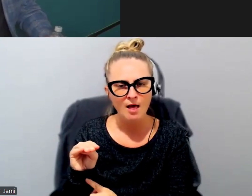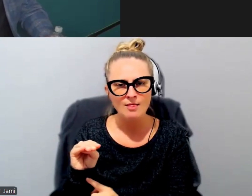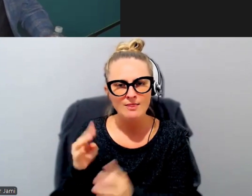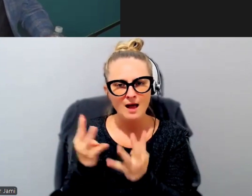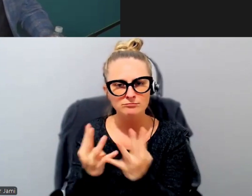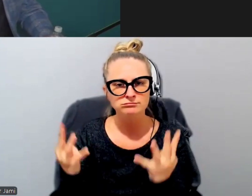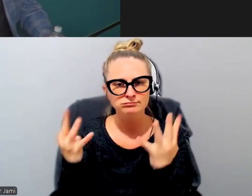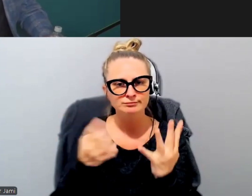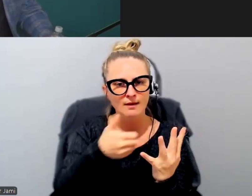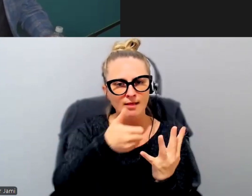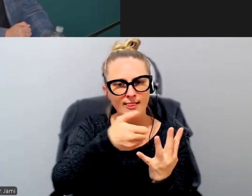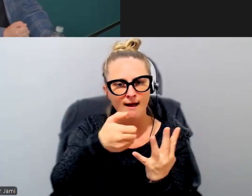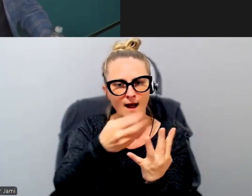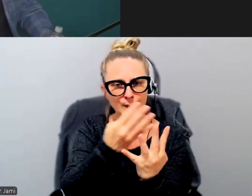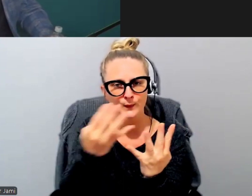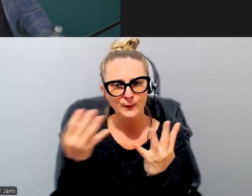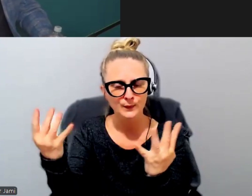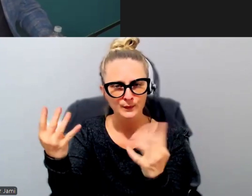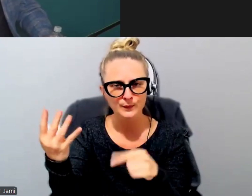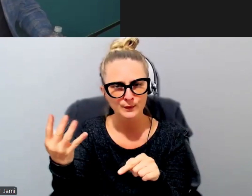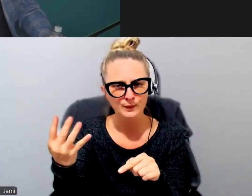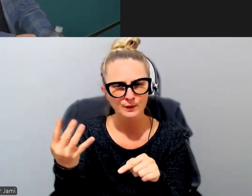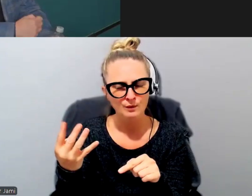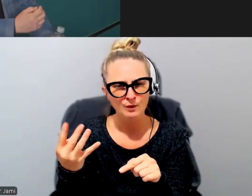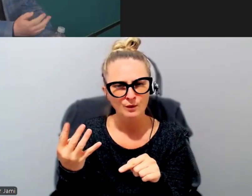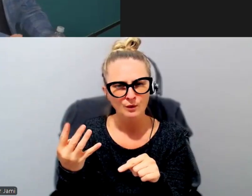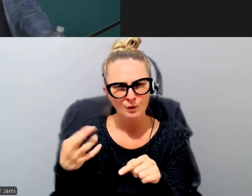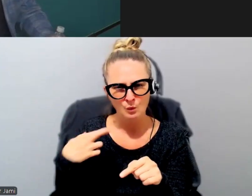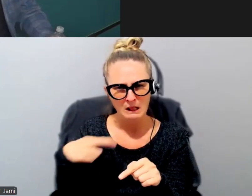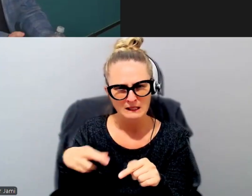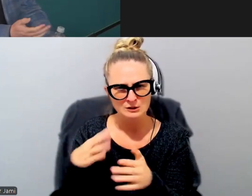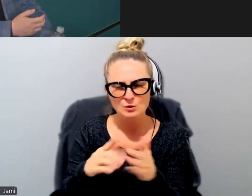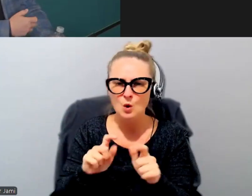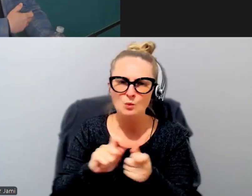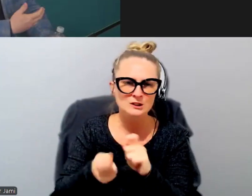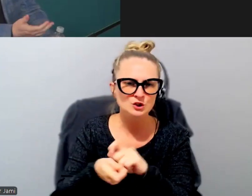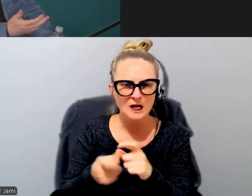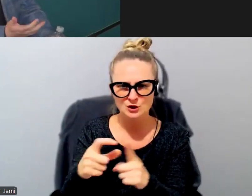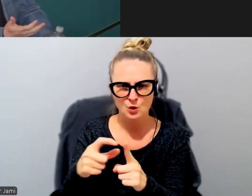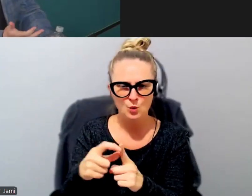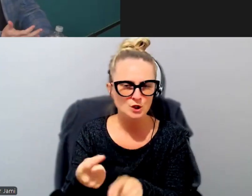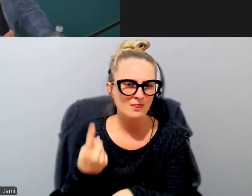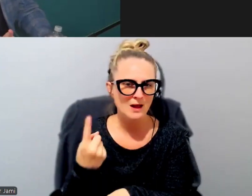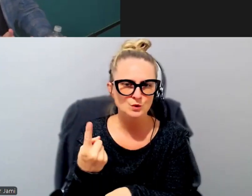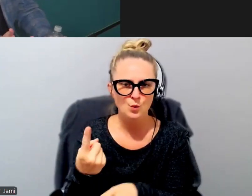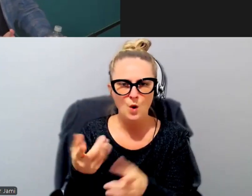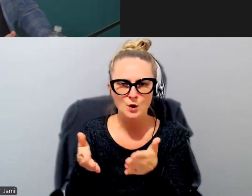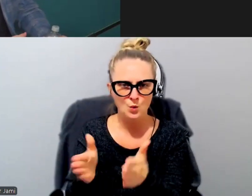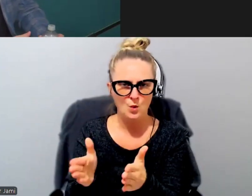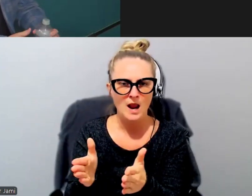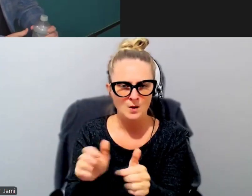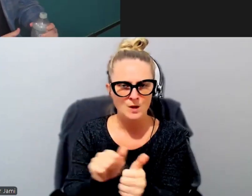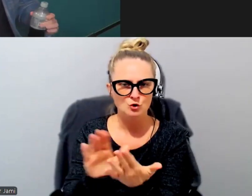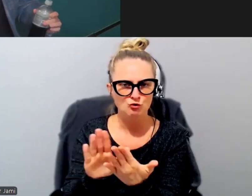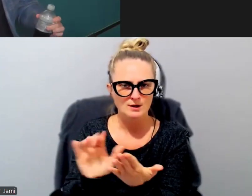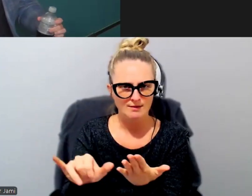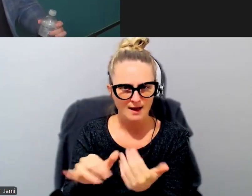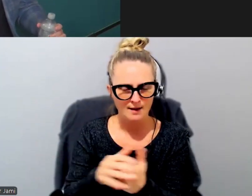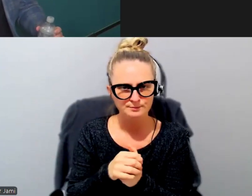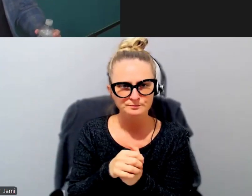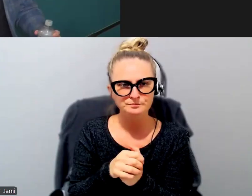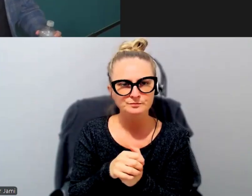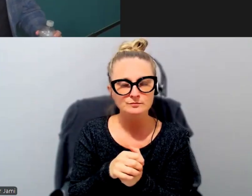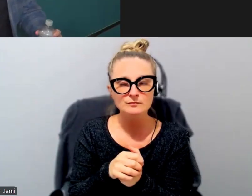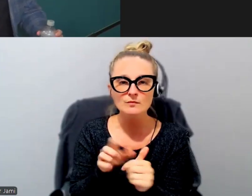menorah from the religious piece of it. We changed the words, was one way that we're trying to address that. But it